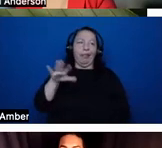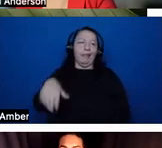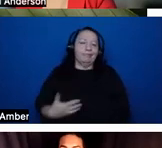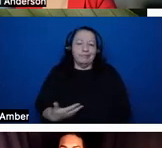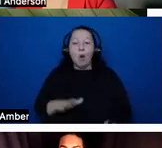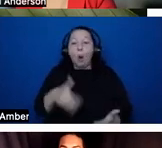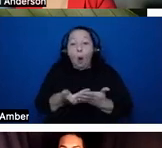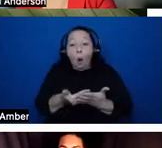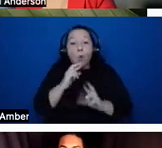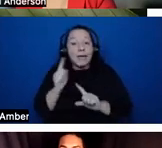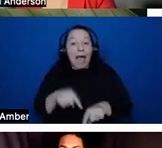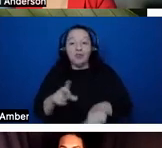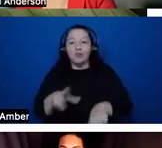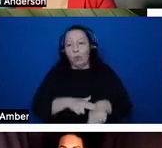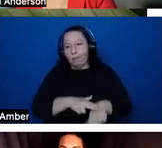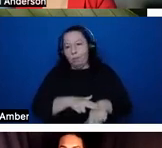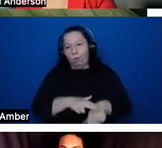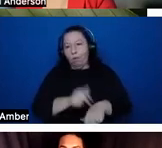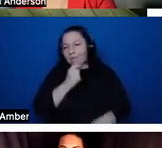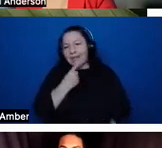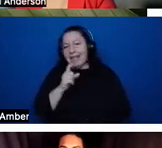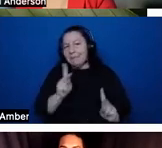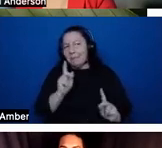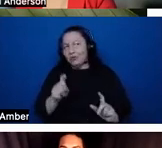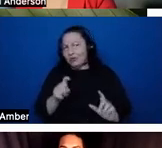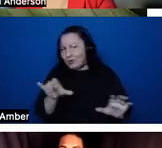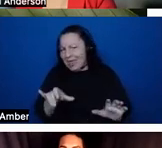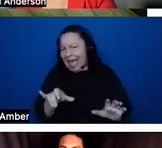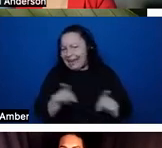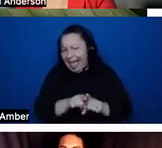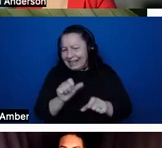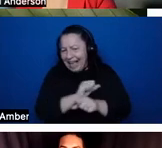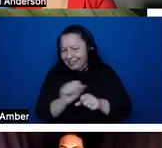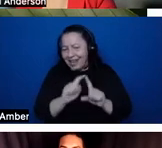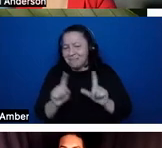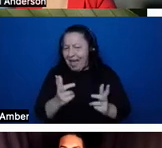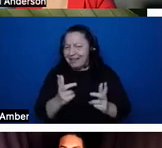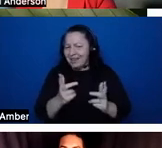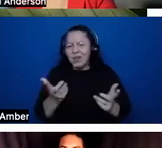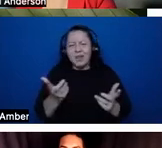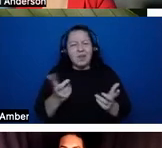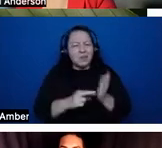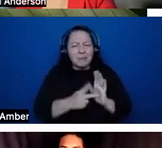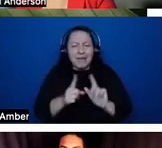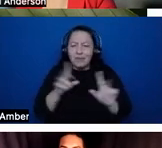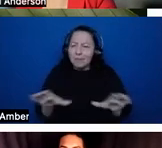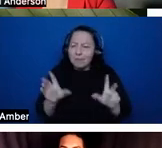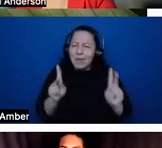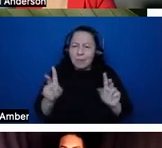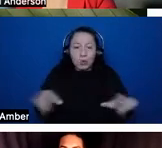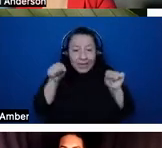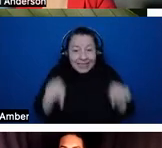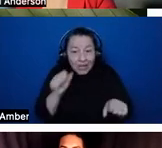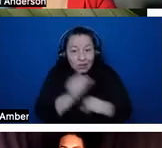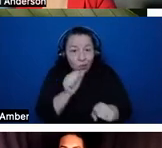And I'm not saying people should be doing this as an exercise necessarily, right? But like, what does it mean when people who are doing this work